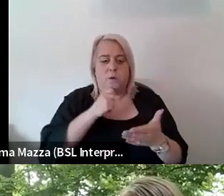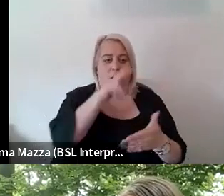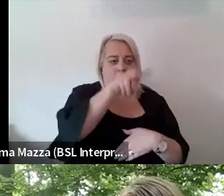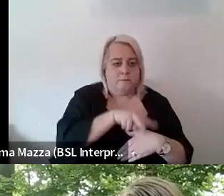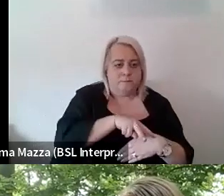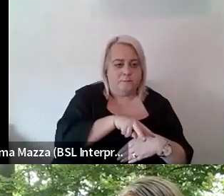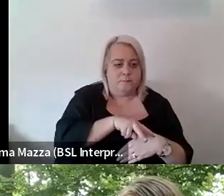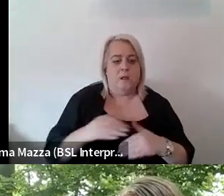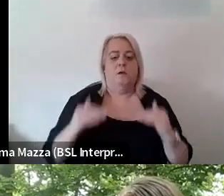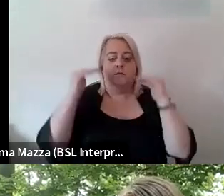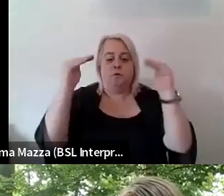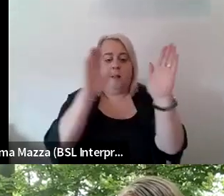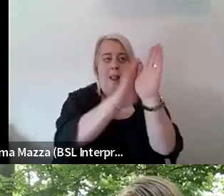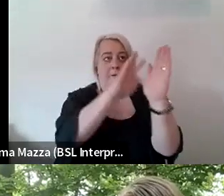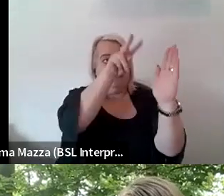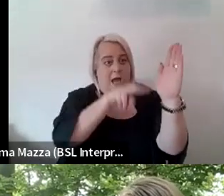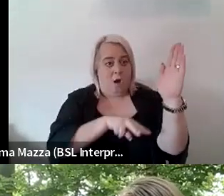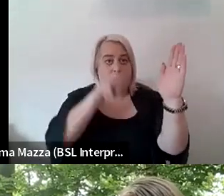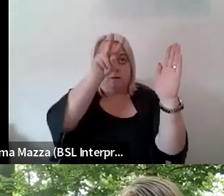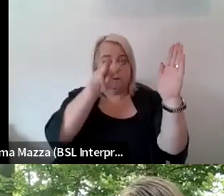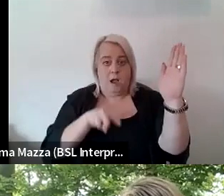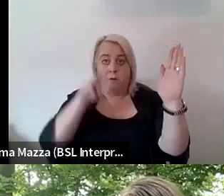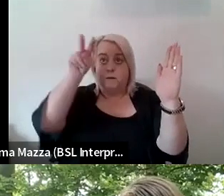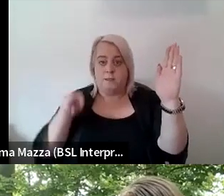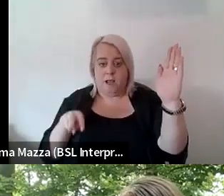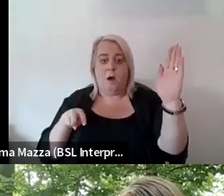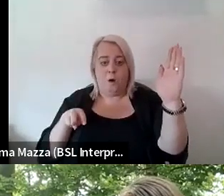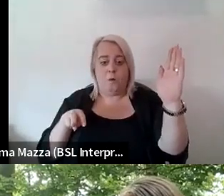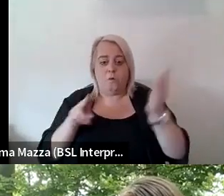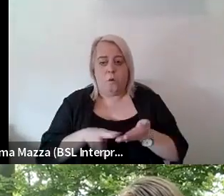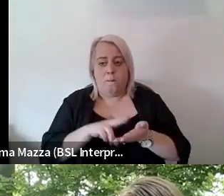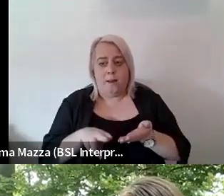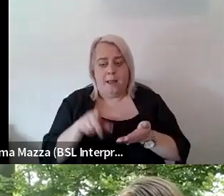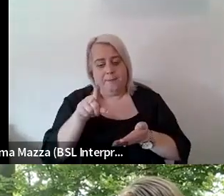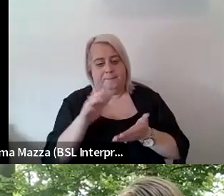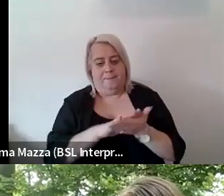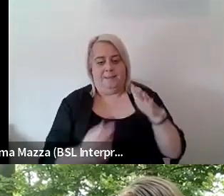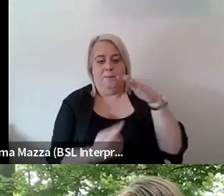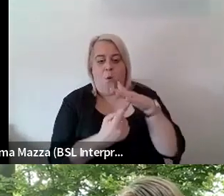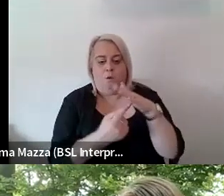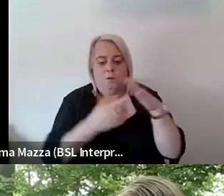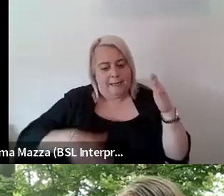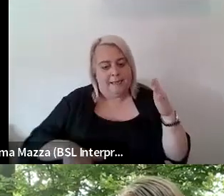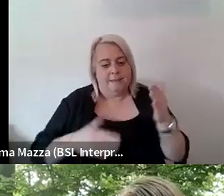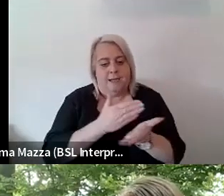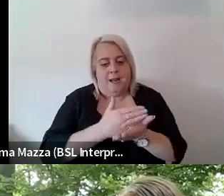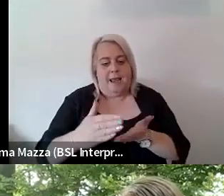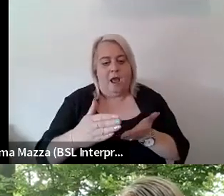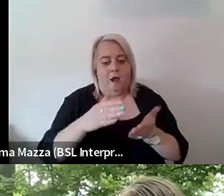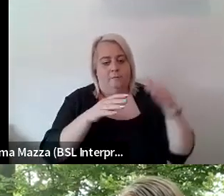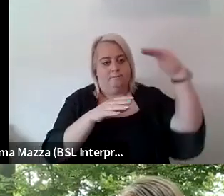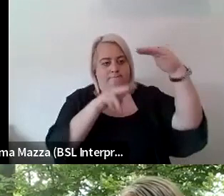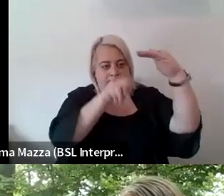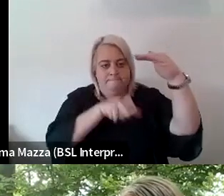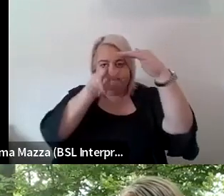top left, it goes down, then it goes to the second one, etc. So that's really, it's important to have a clean semantic kind of coding into the